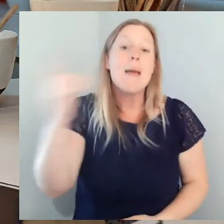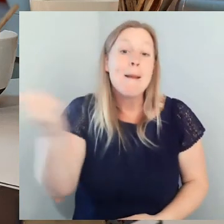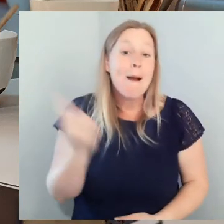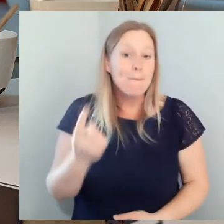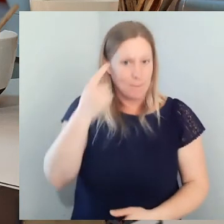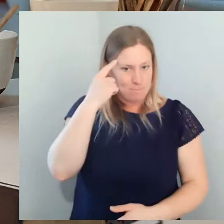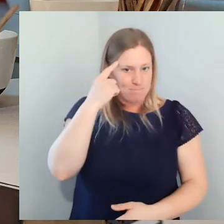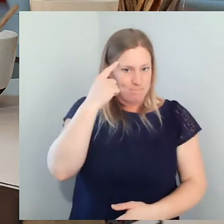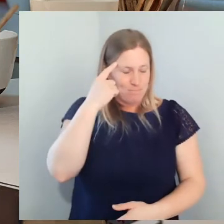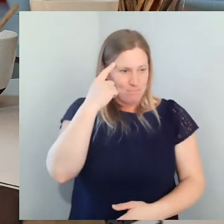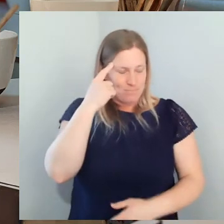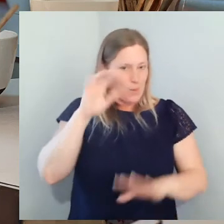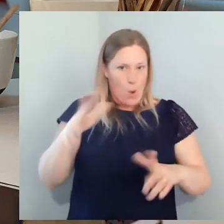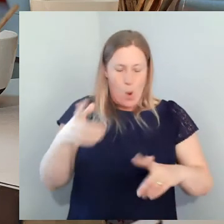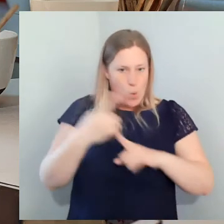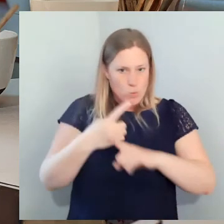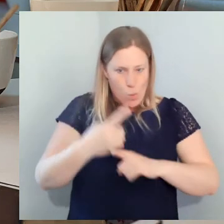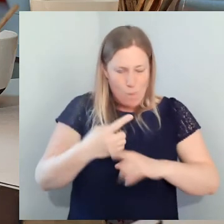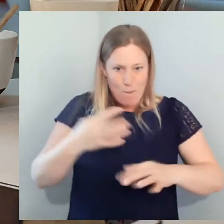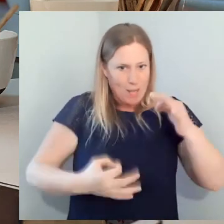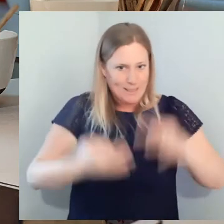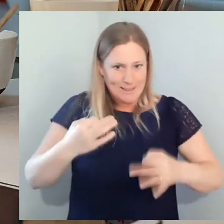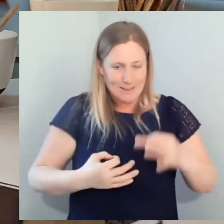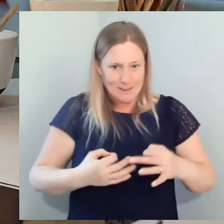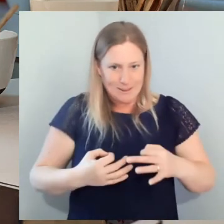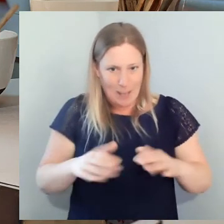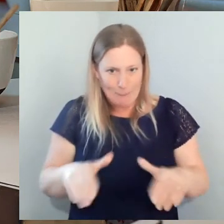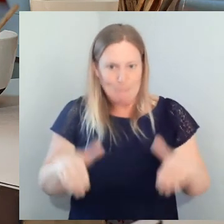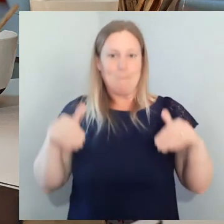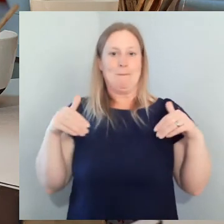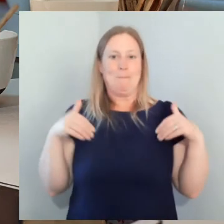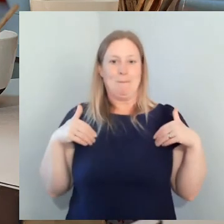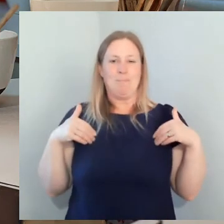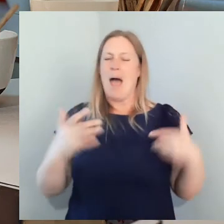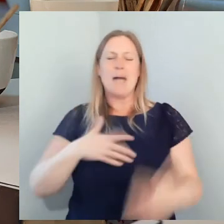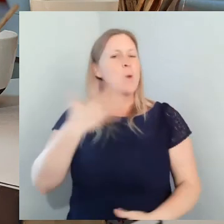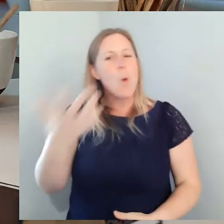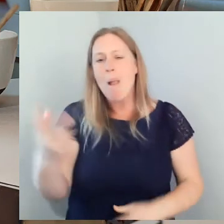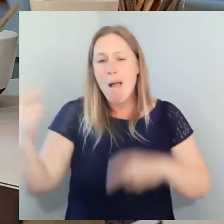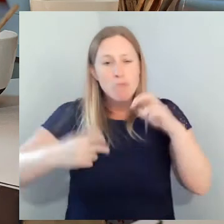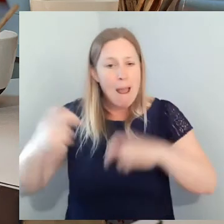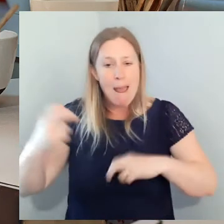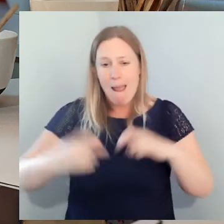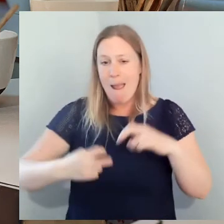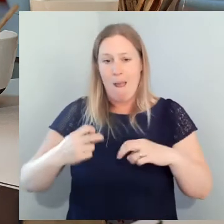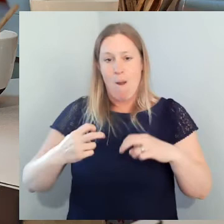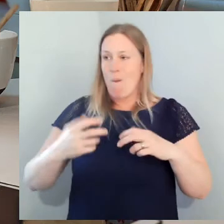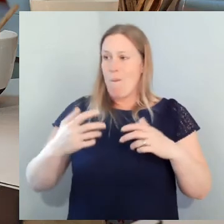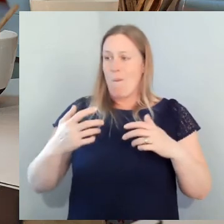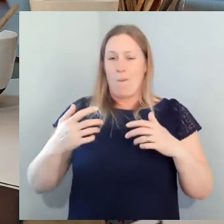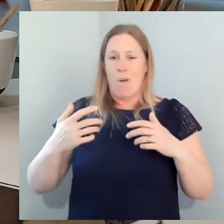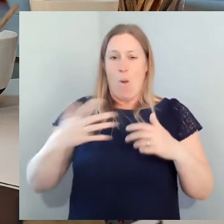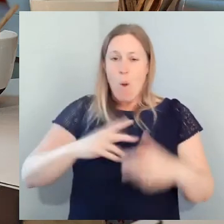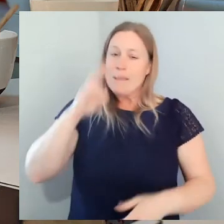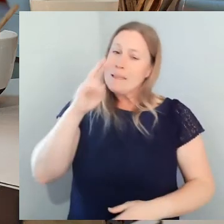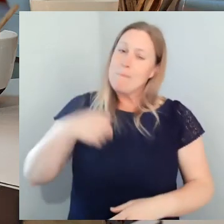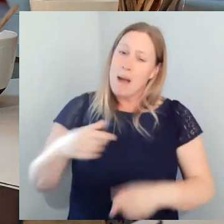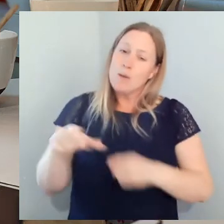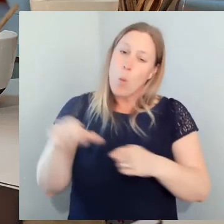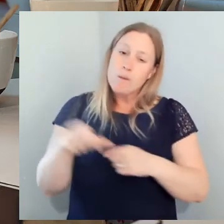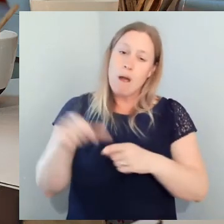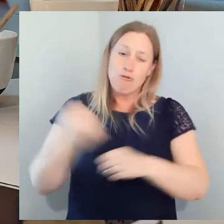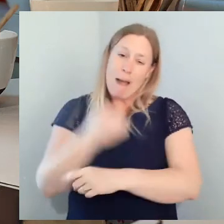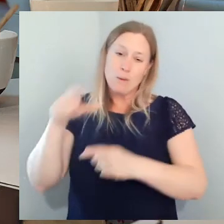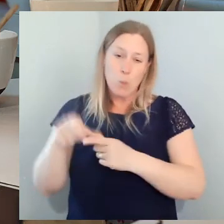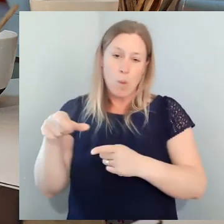to cross my fingers behind my back if politics were mentioned, as I don't like rows and would like to see more of my daughter and